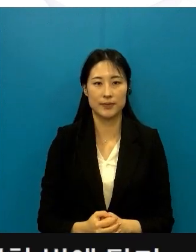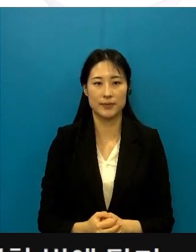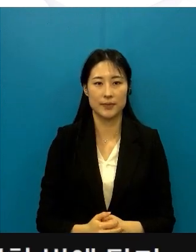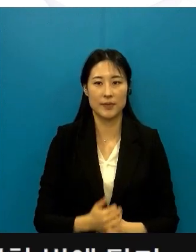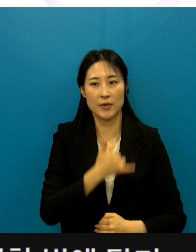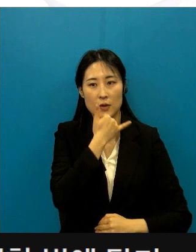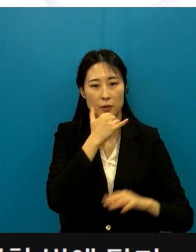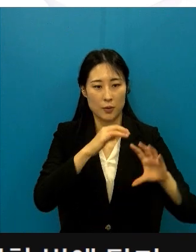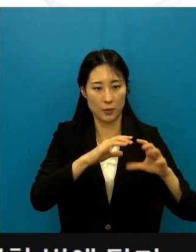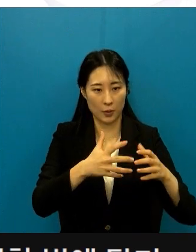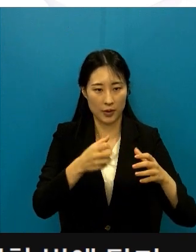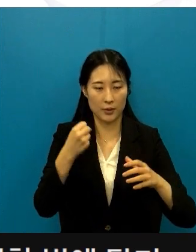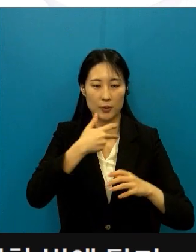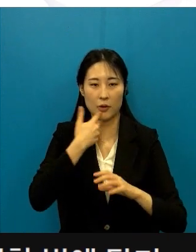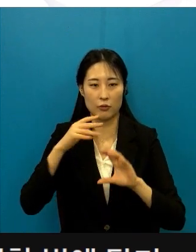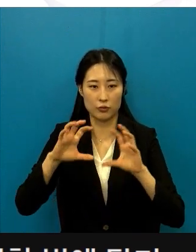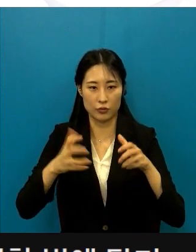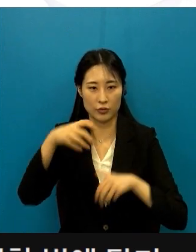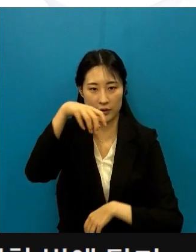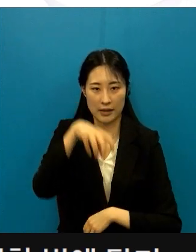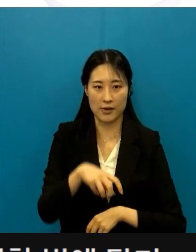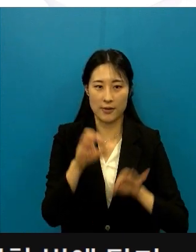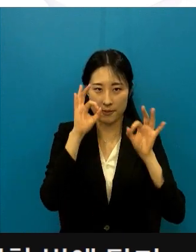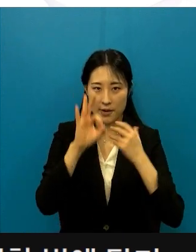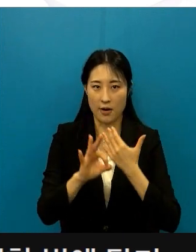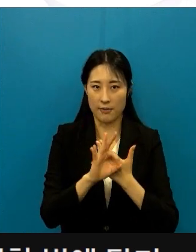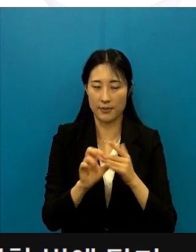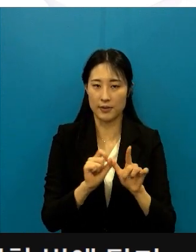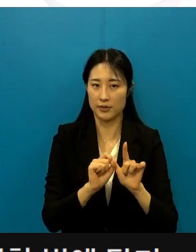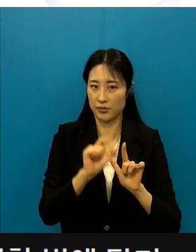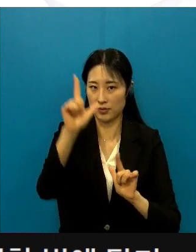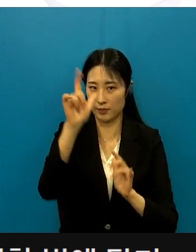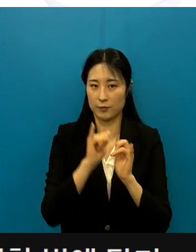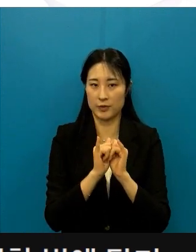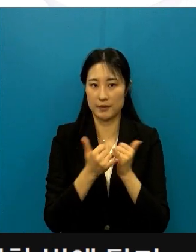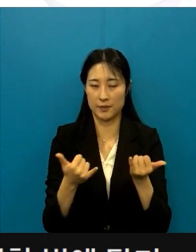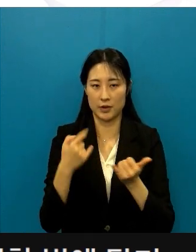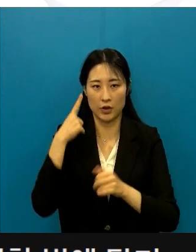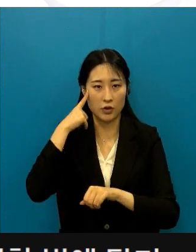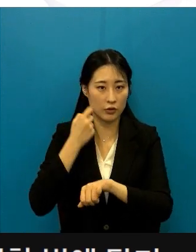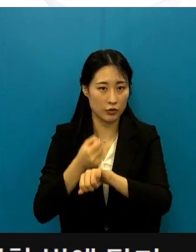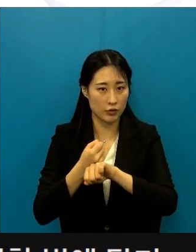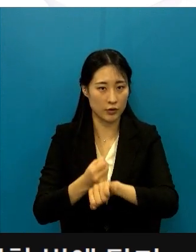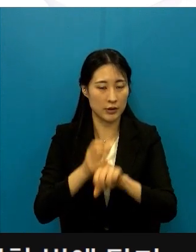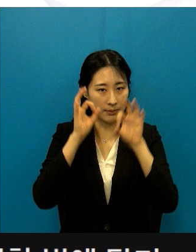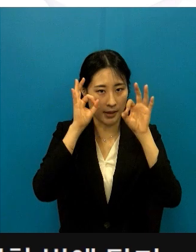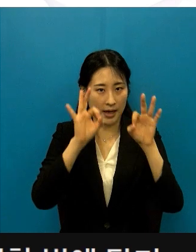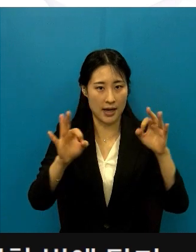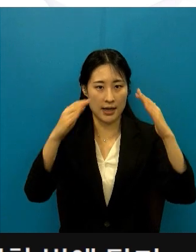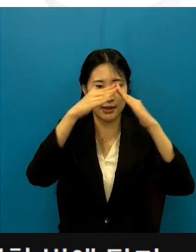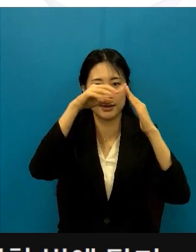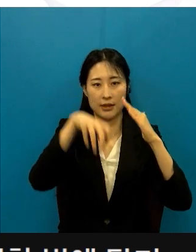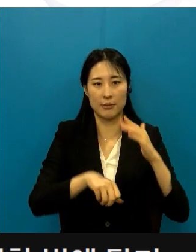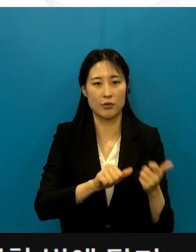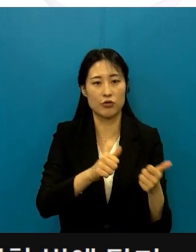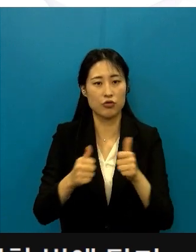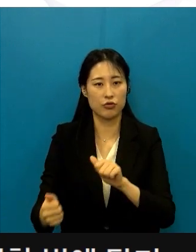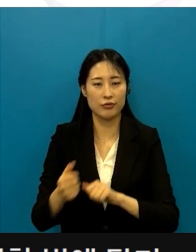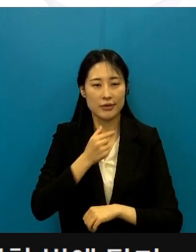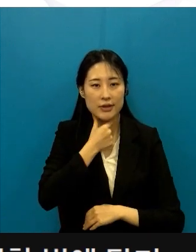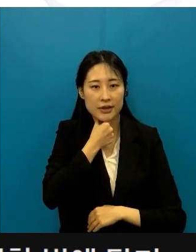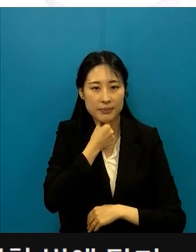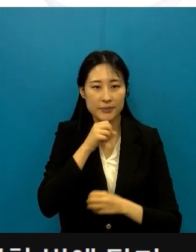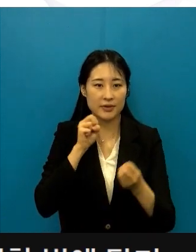of people in studies say they wish to die at home. However, the majority dies in a hospital